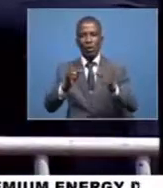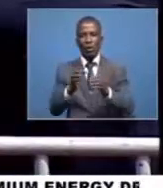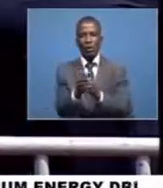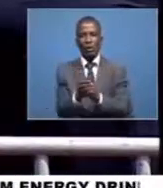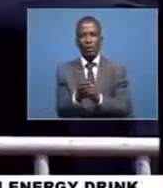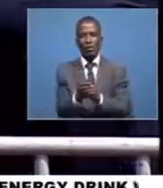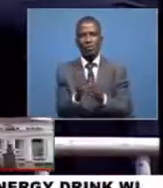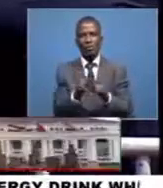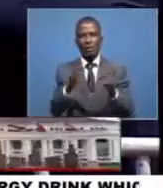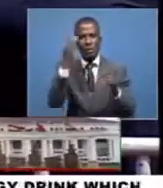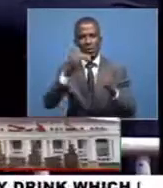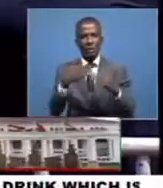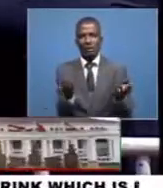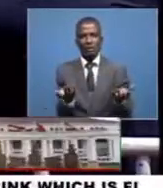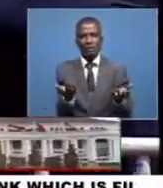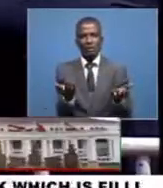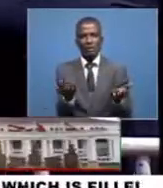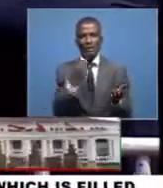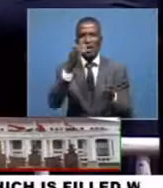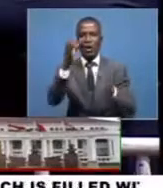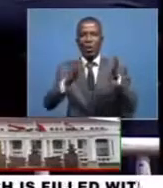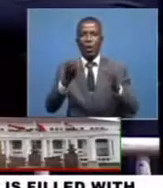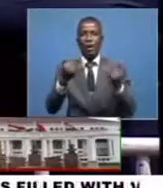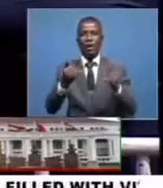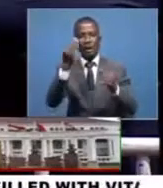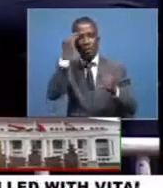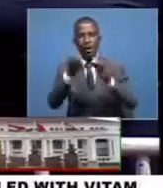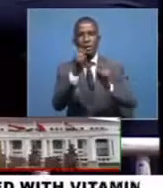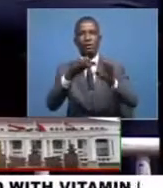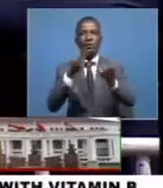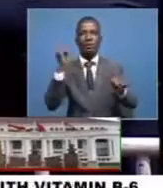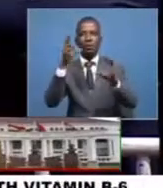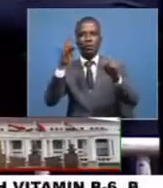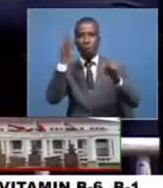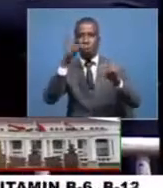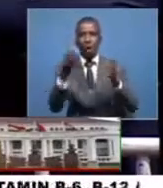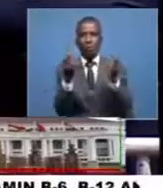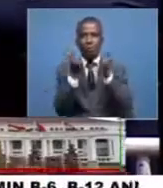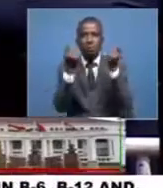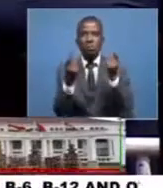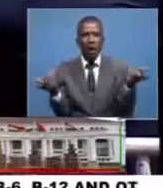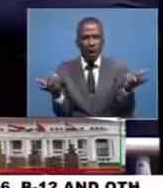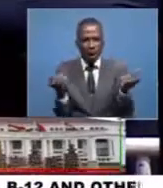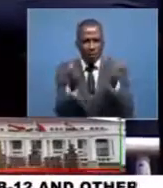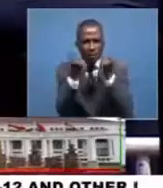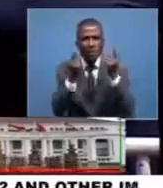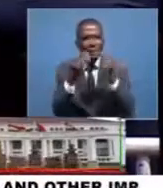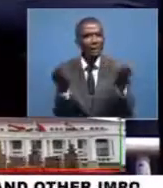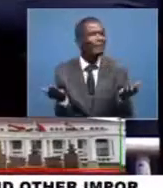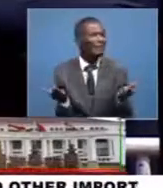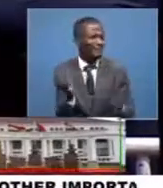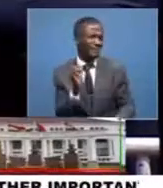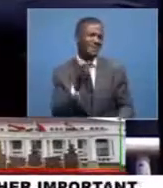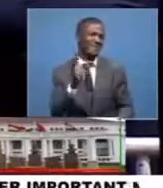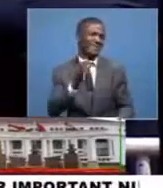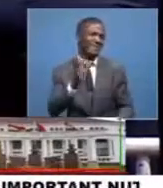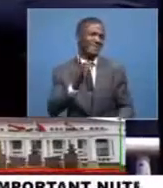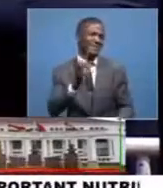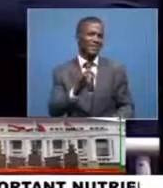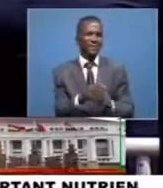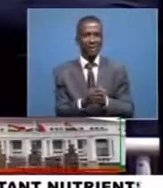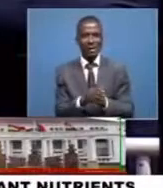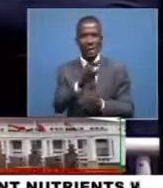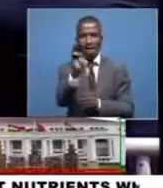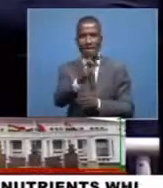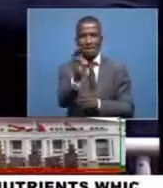them to tell the court that they were not going to give evidence. Of course, on Monday you heard the superior